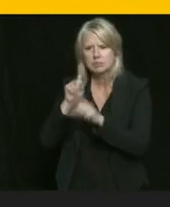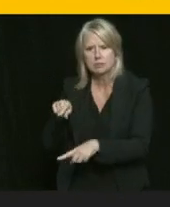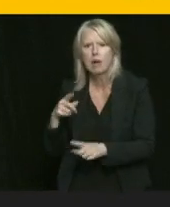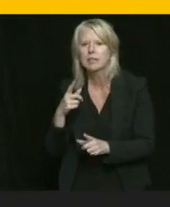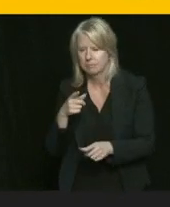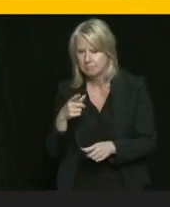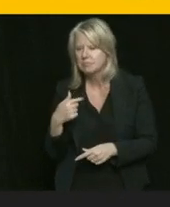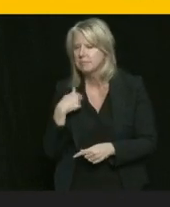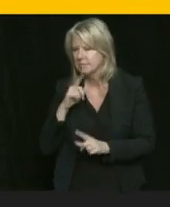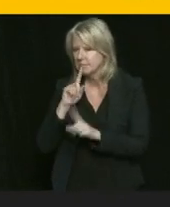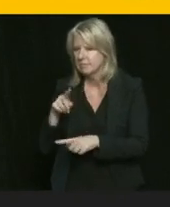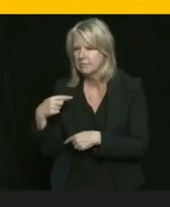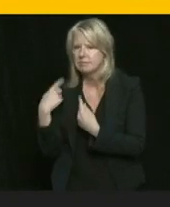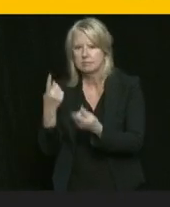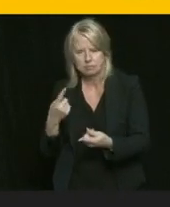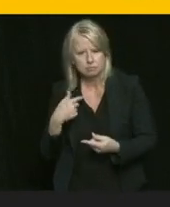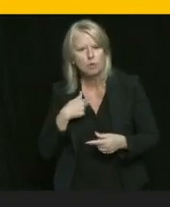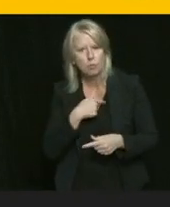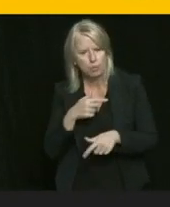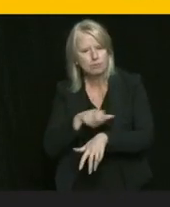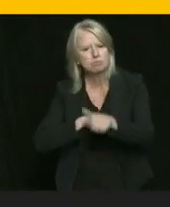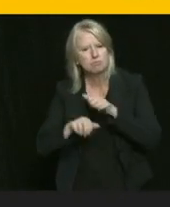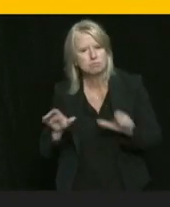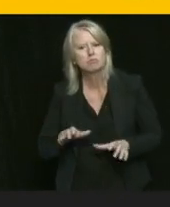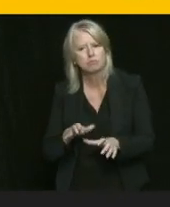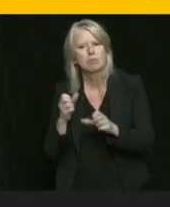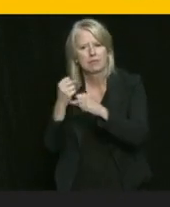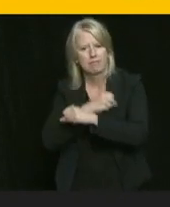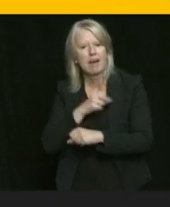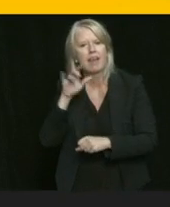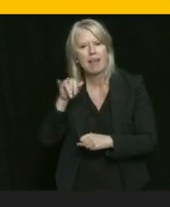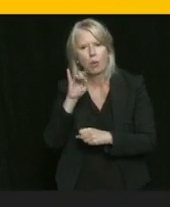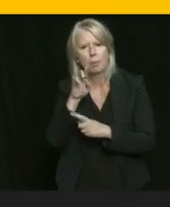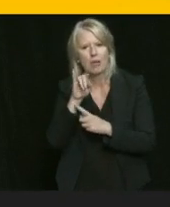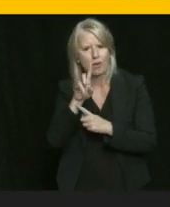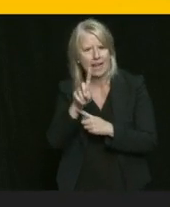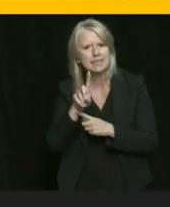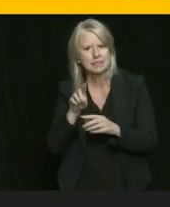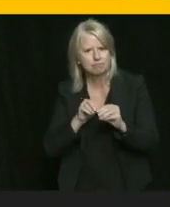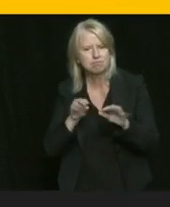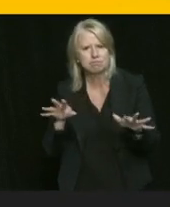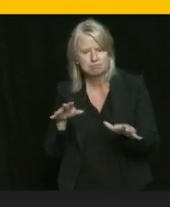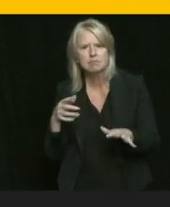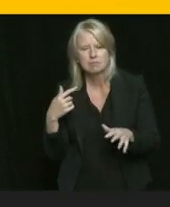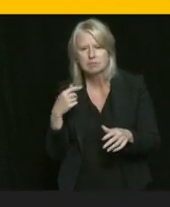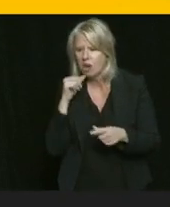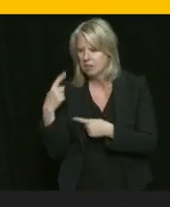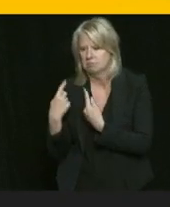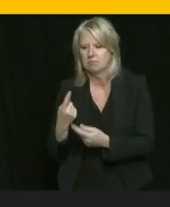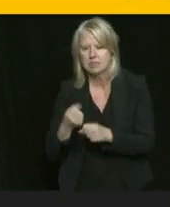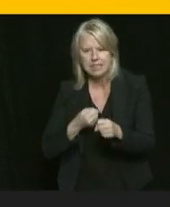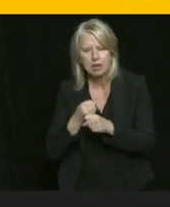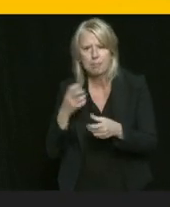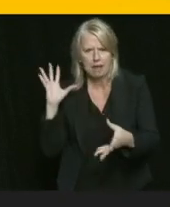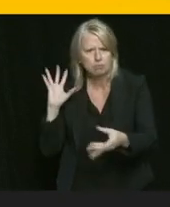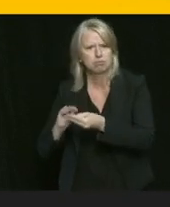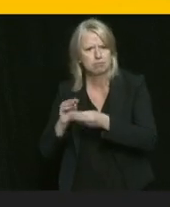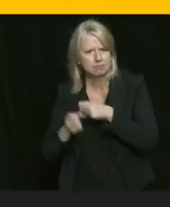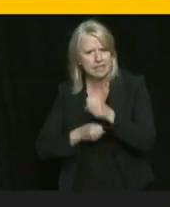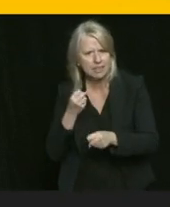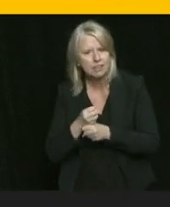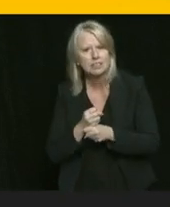consumption. Forward on strong action to fight the opioid epidemic, not just this year, but over the past years. Greater